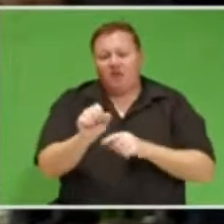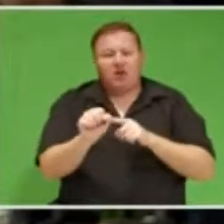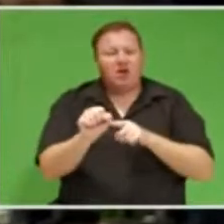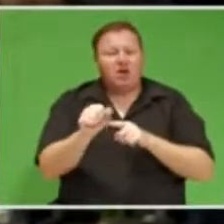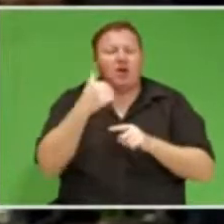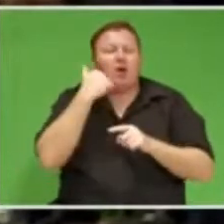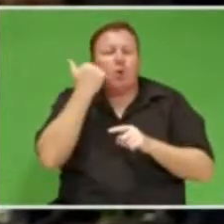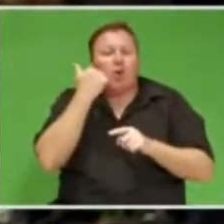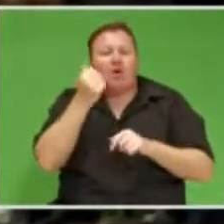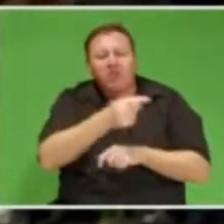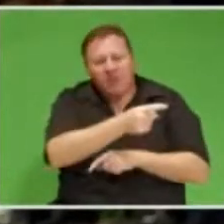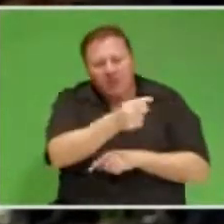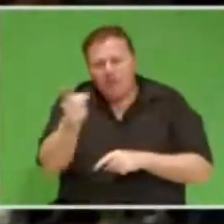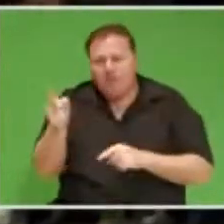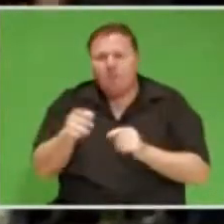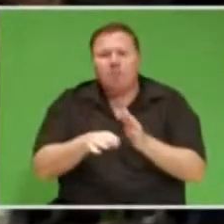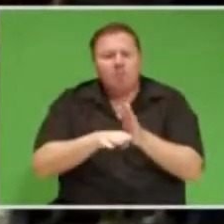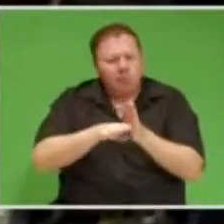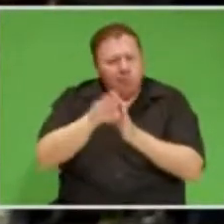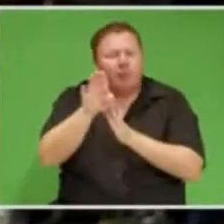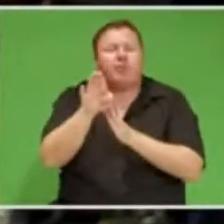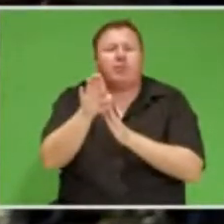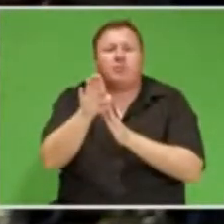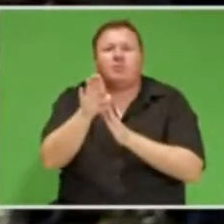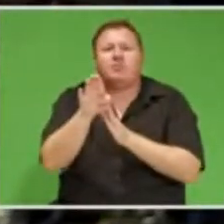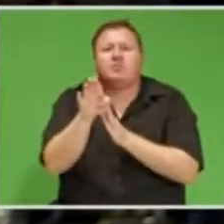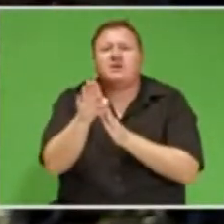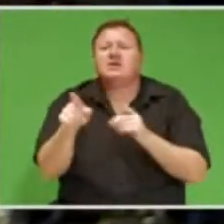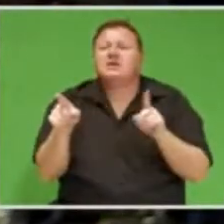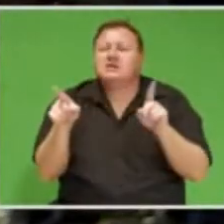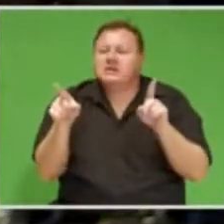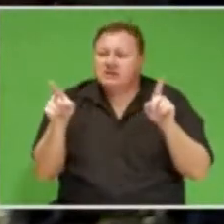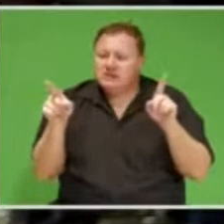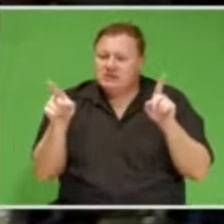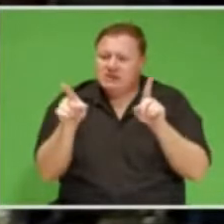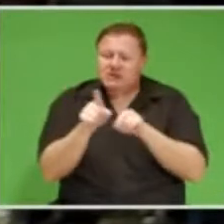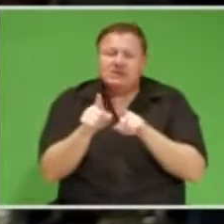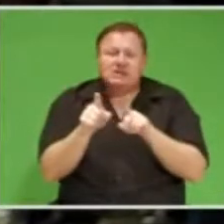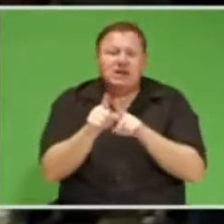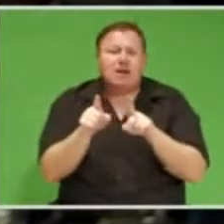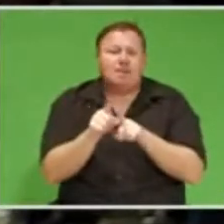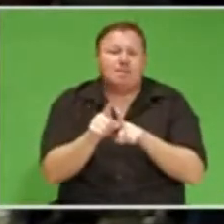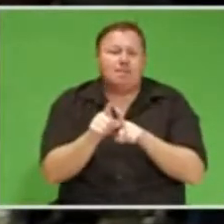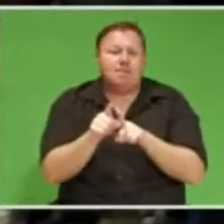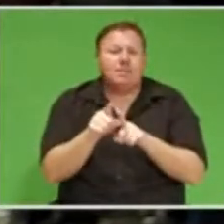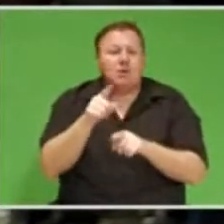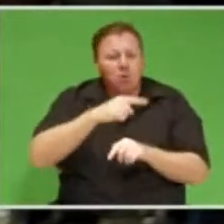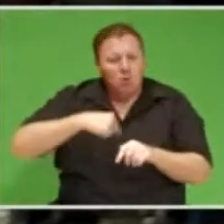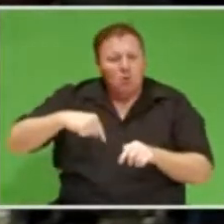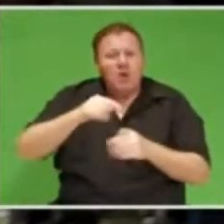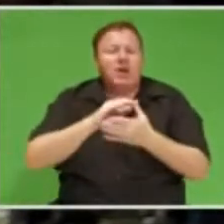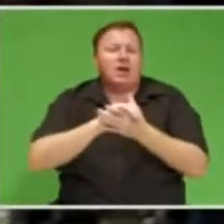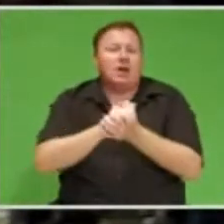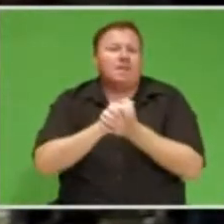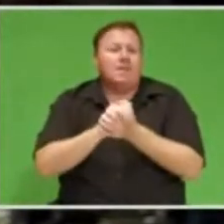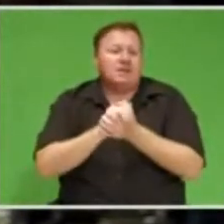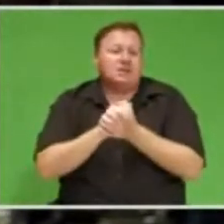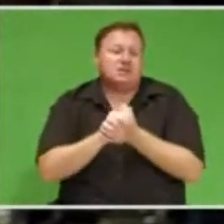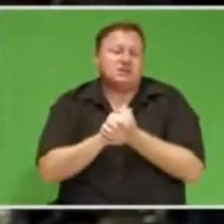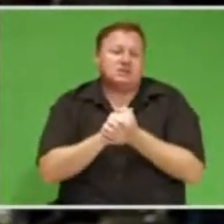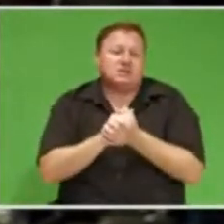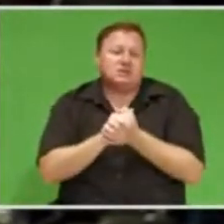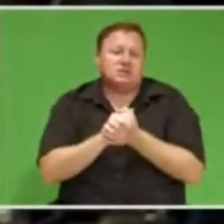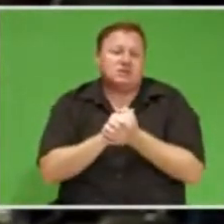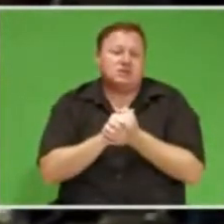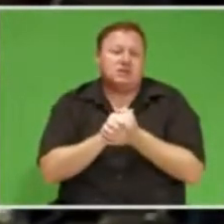shared prosperity for all, so should be our commitment to achieving a